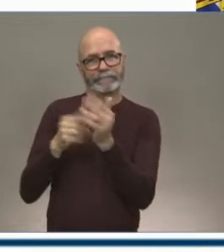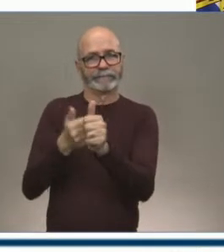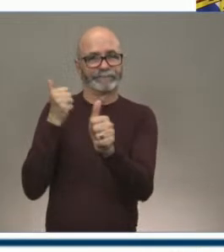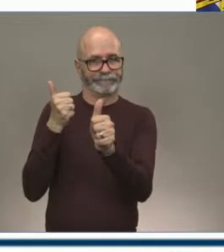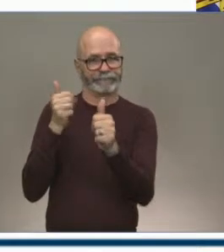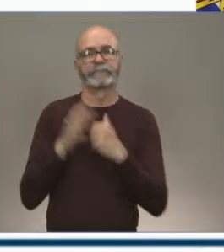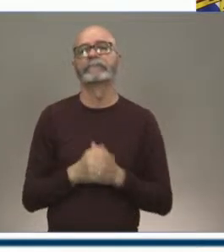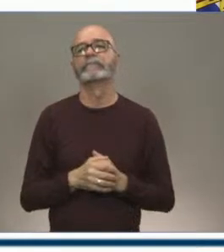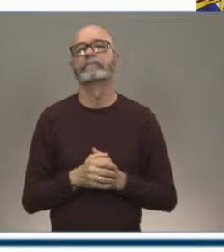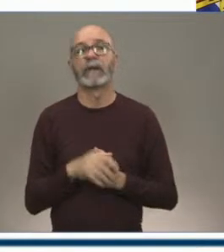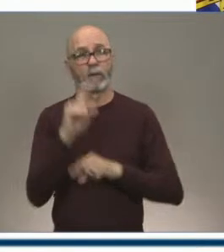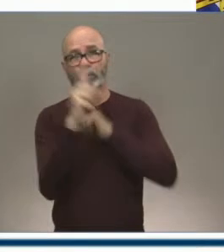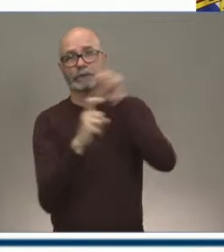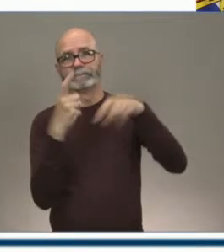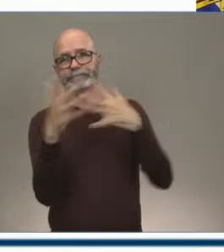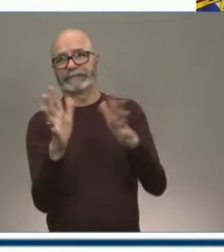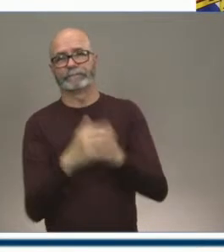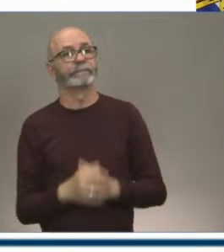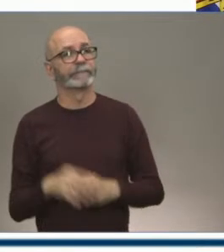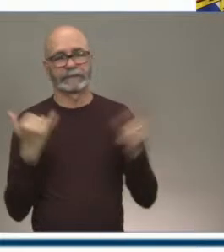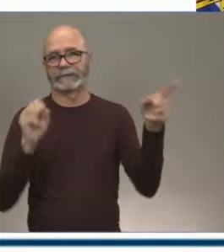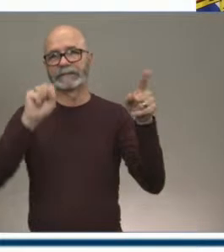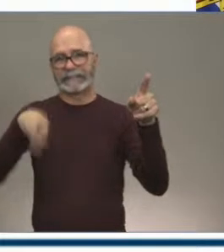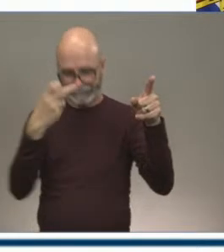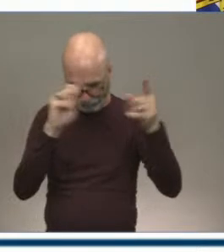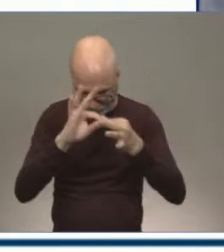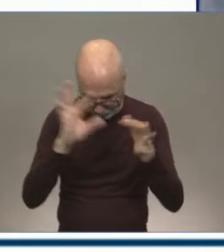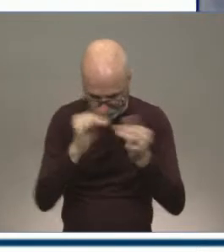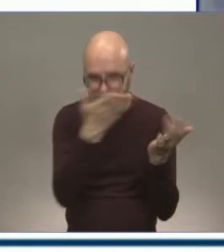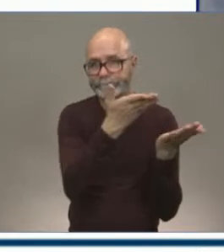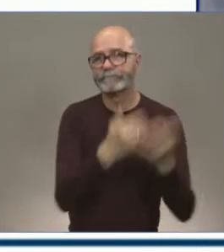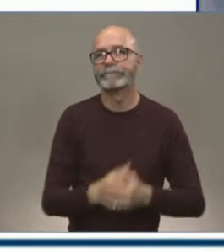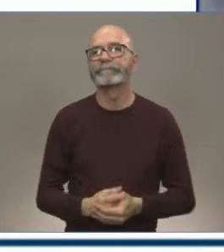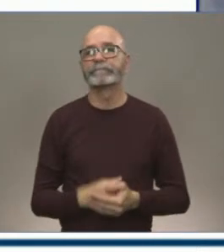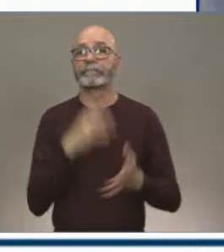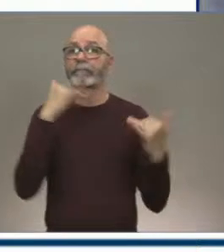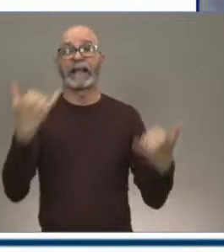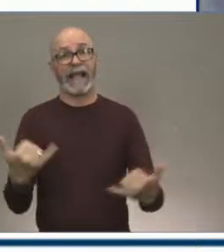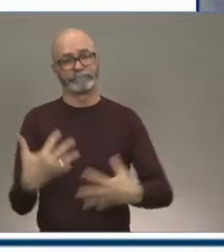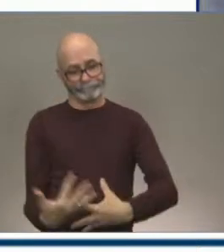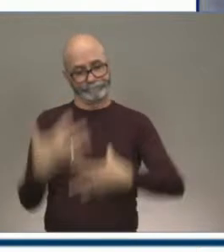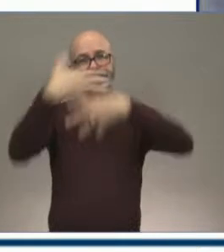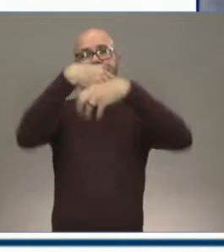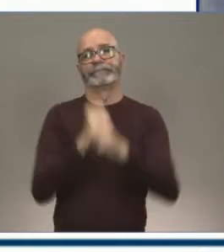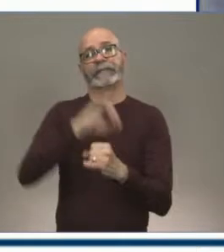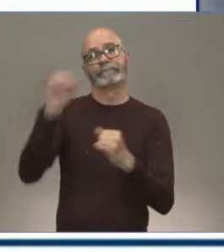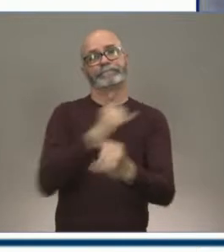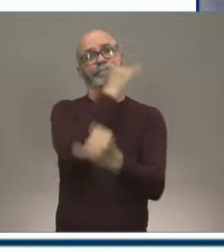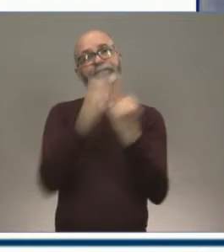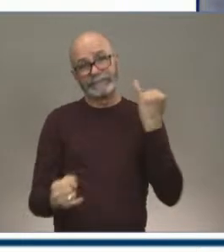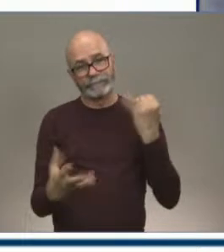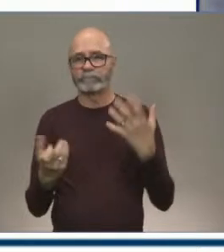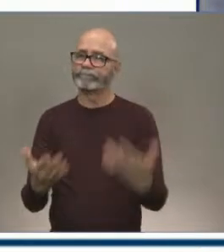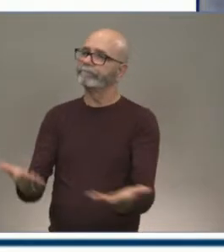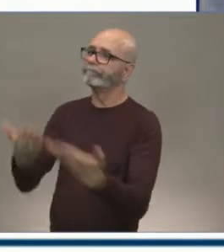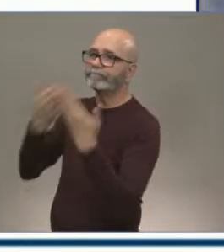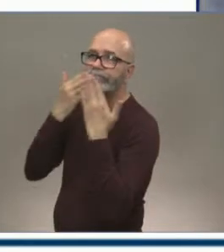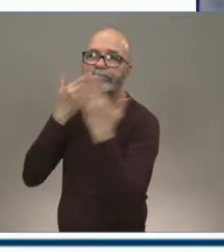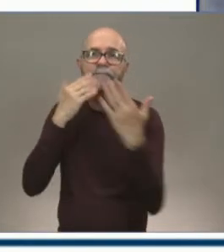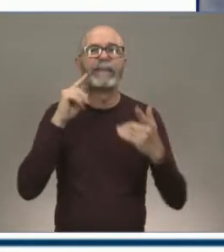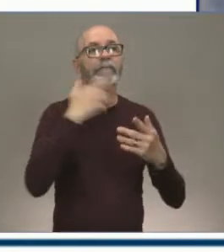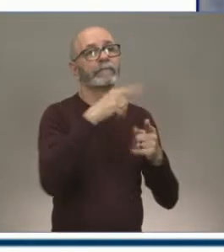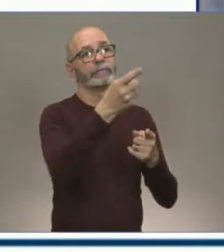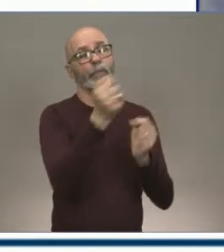my last briefing, I'd like to end with some thank yous. First of all, Dr. Strang, I'd like to express my deep